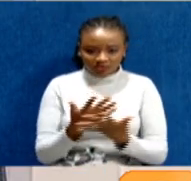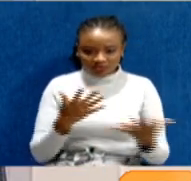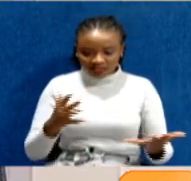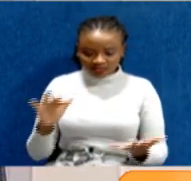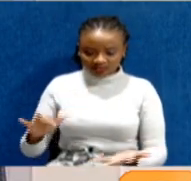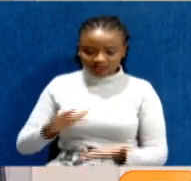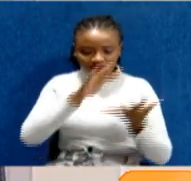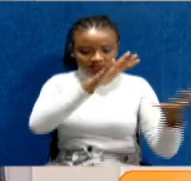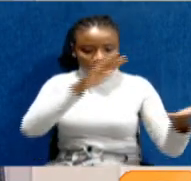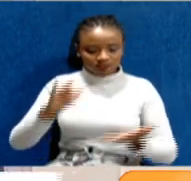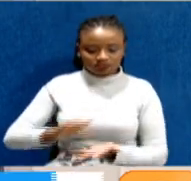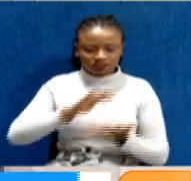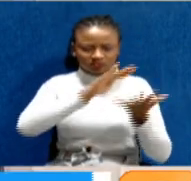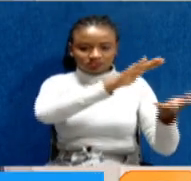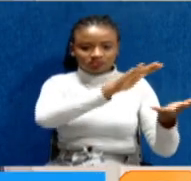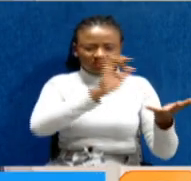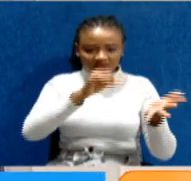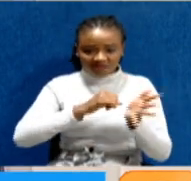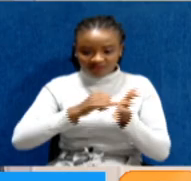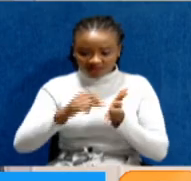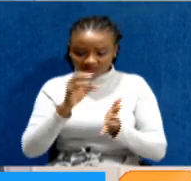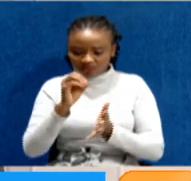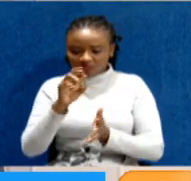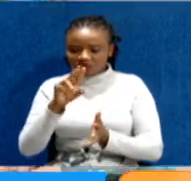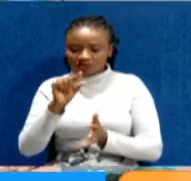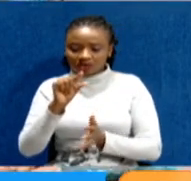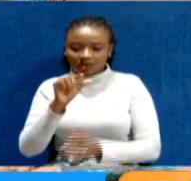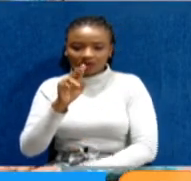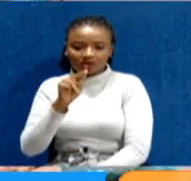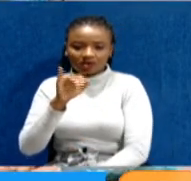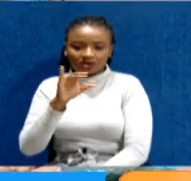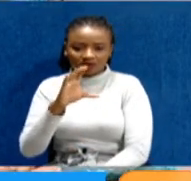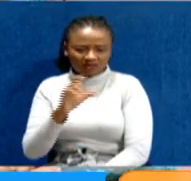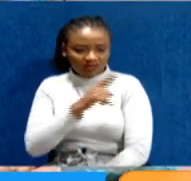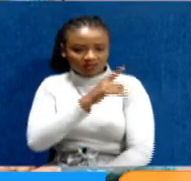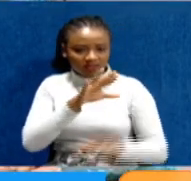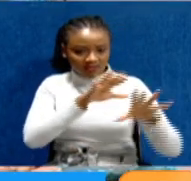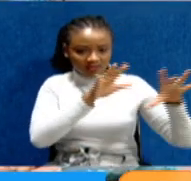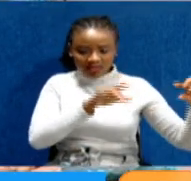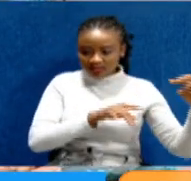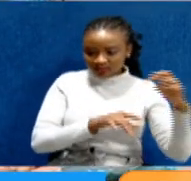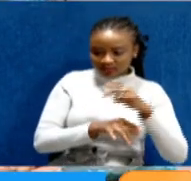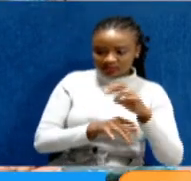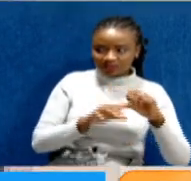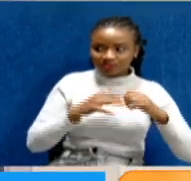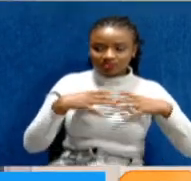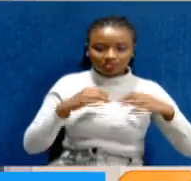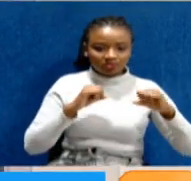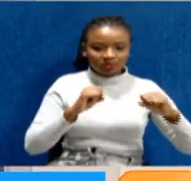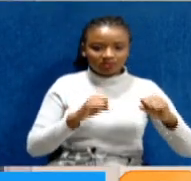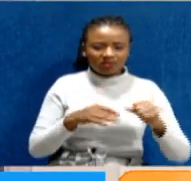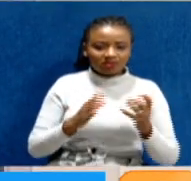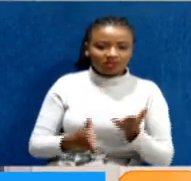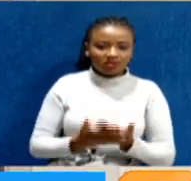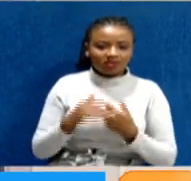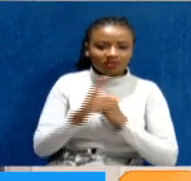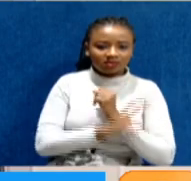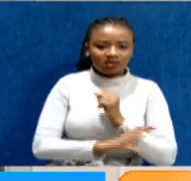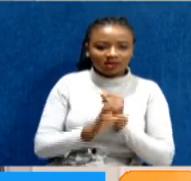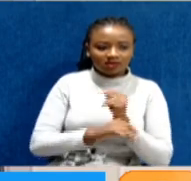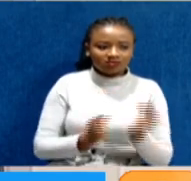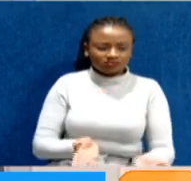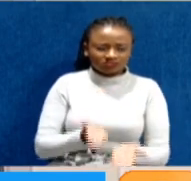which are done for export, if you brand them organic with a niche market and with the potential that is there, then this country is going to be destined